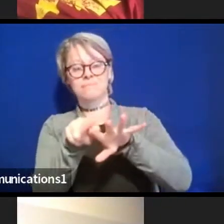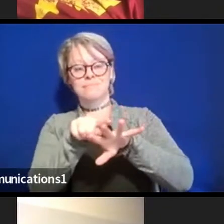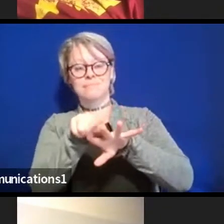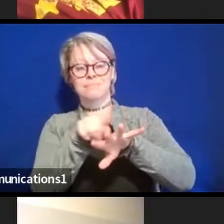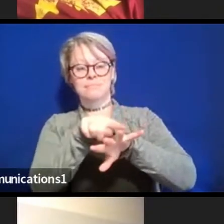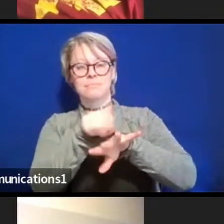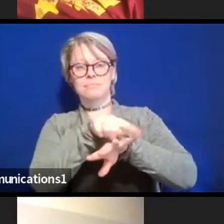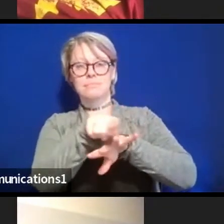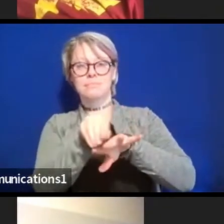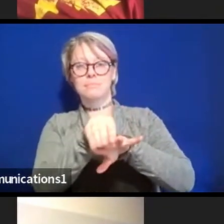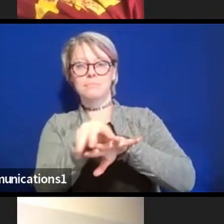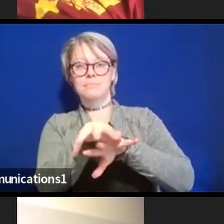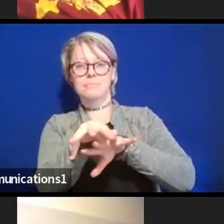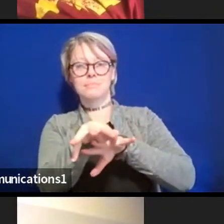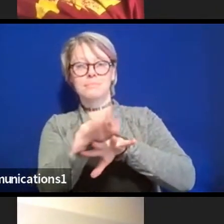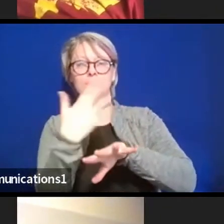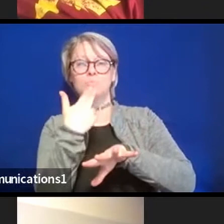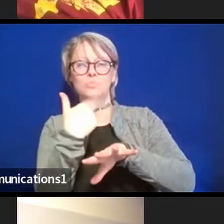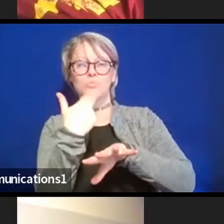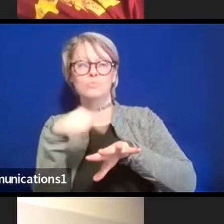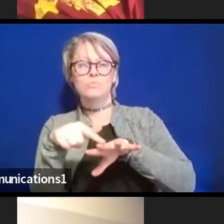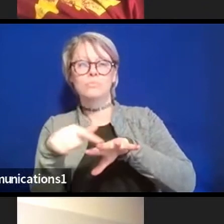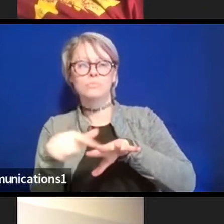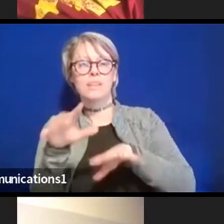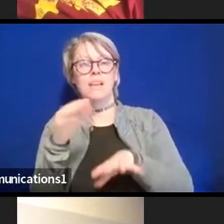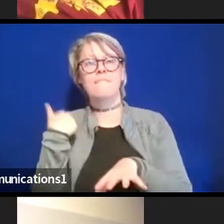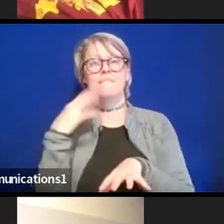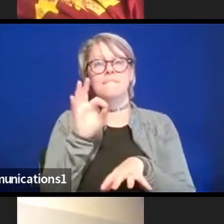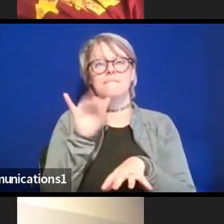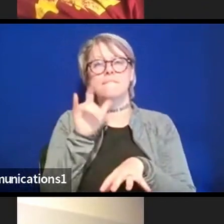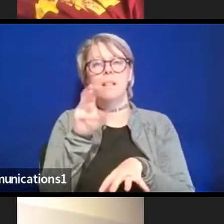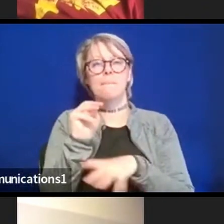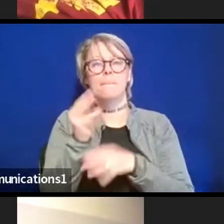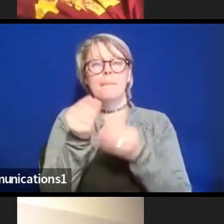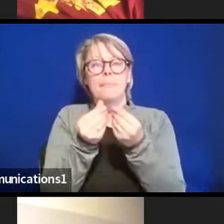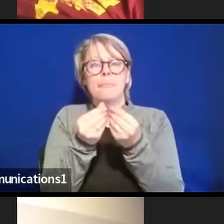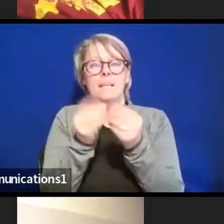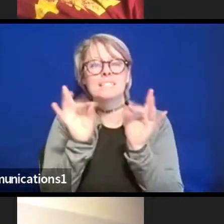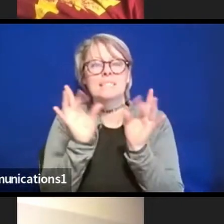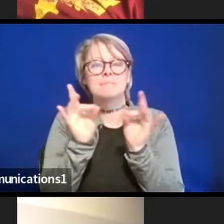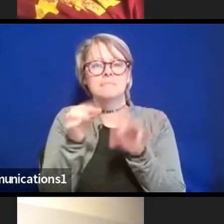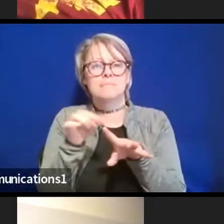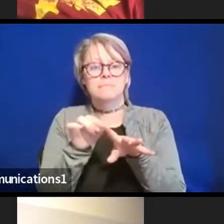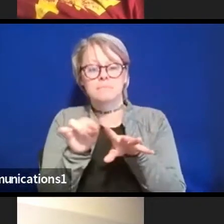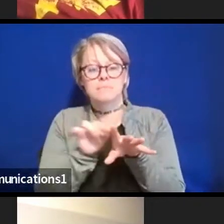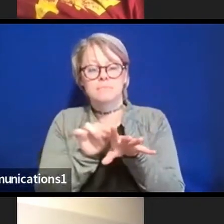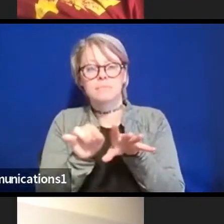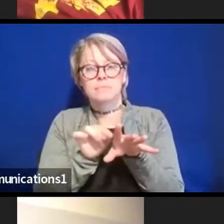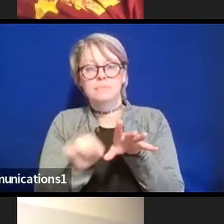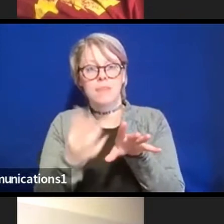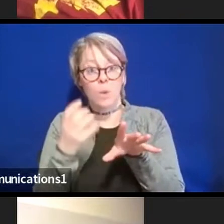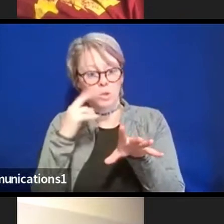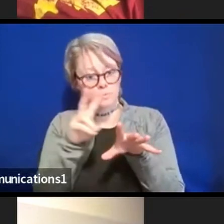small tree, and their surface was covered with a filmy layer that appeared fresh and sticky. It was these delicate structures I wanted